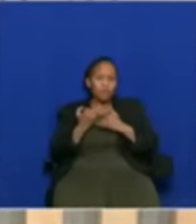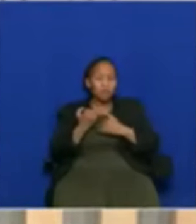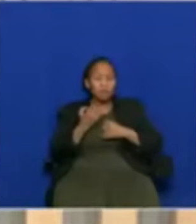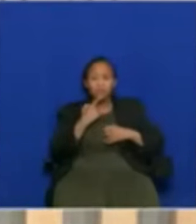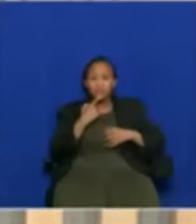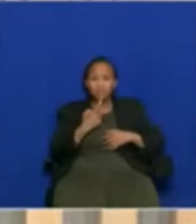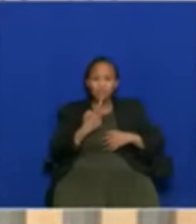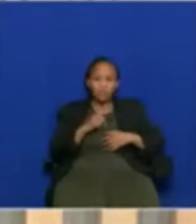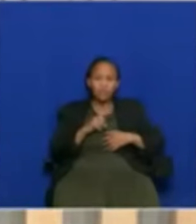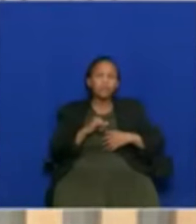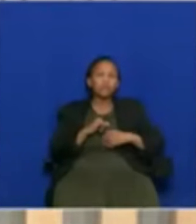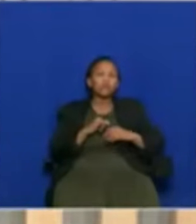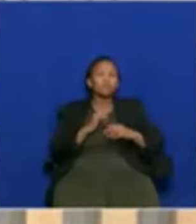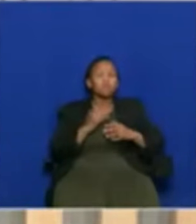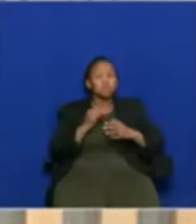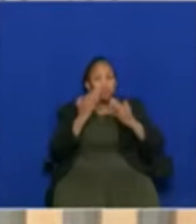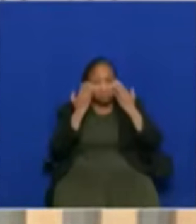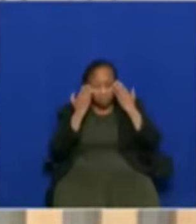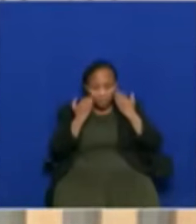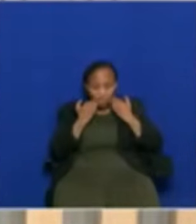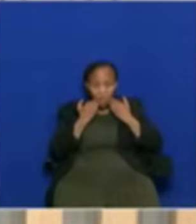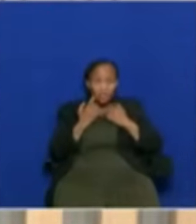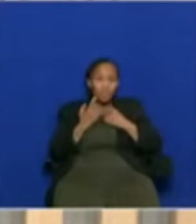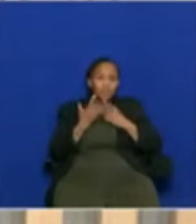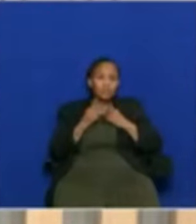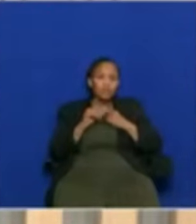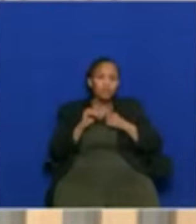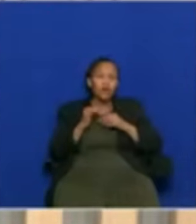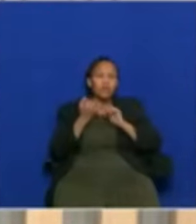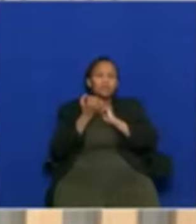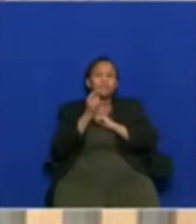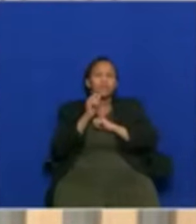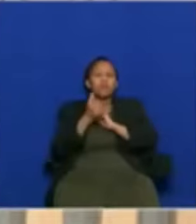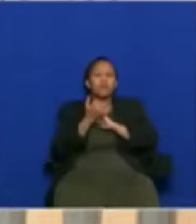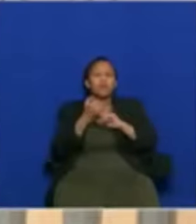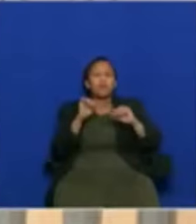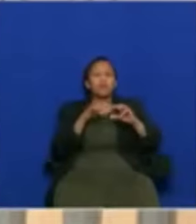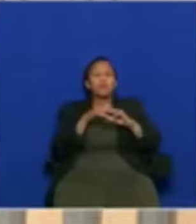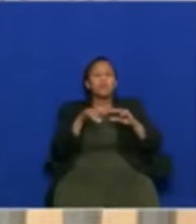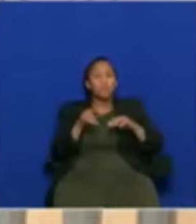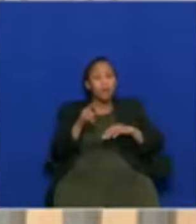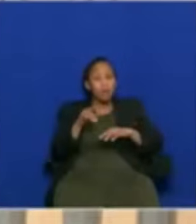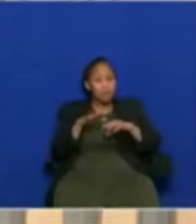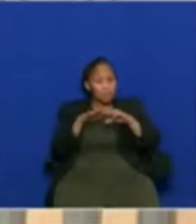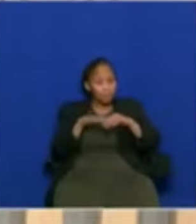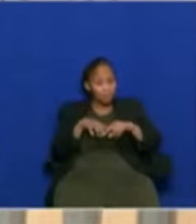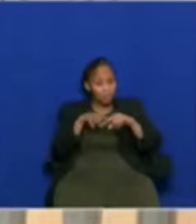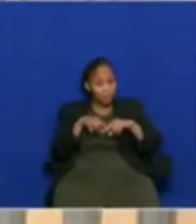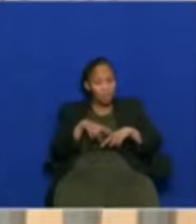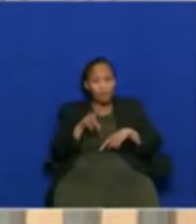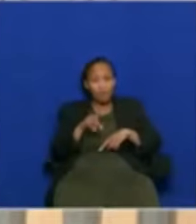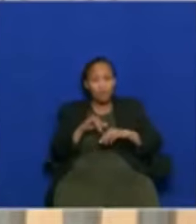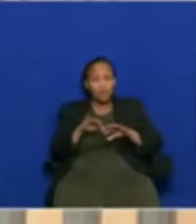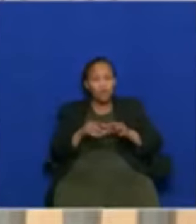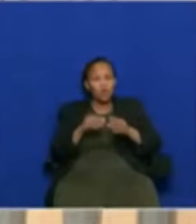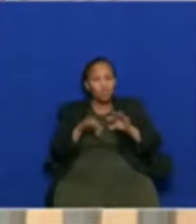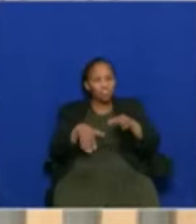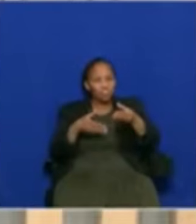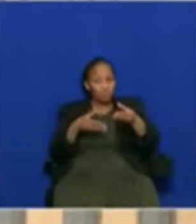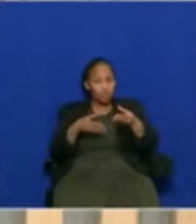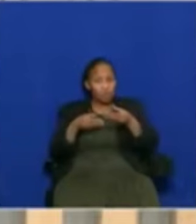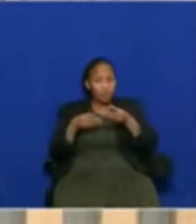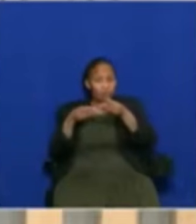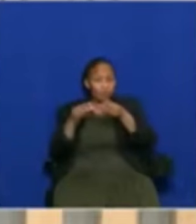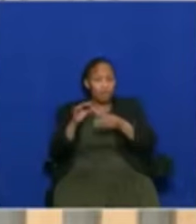erred in imposing the bail condition, must be assessed based on the material that was before him and the way he dealt with that information